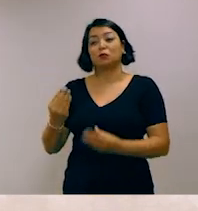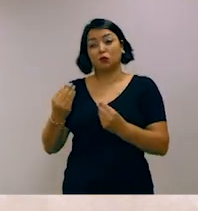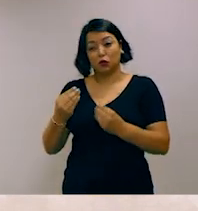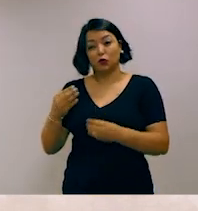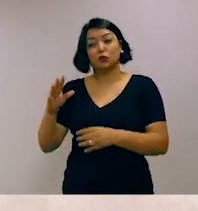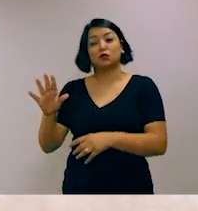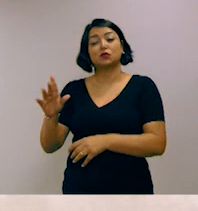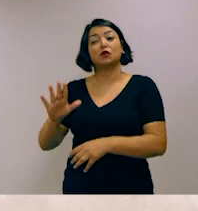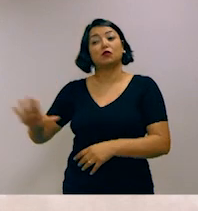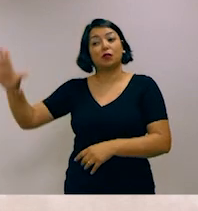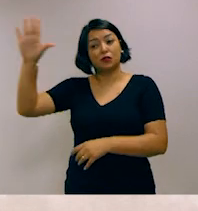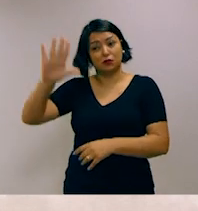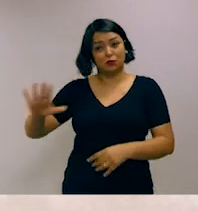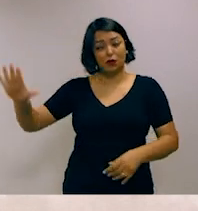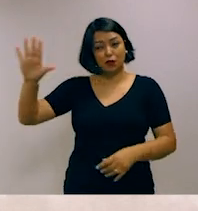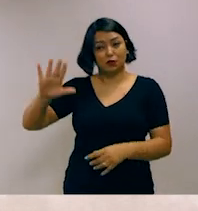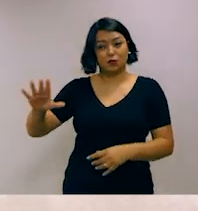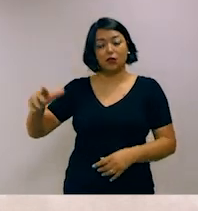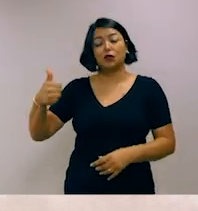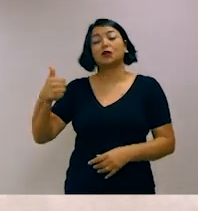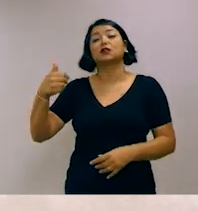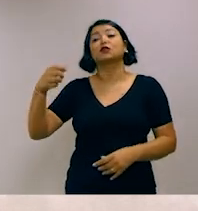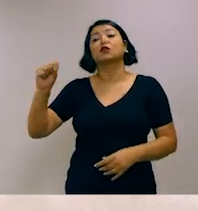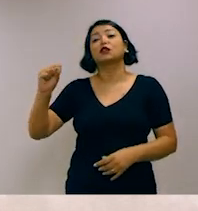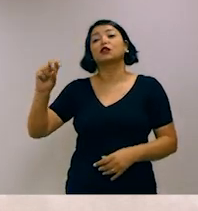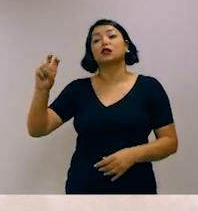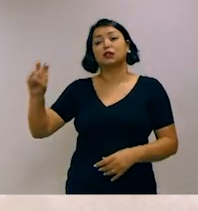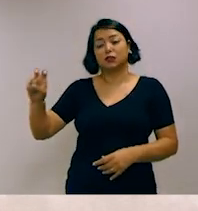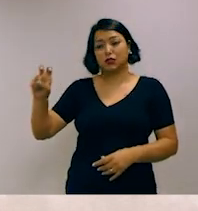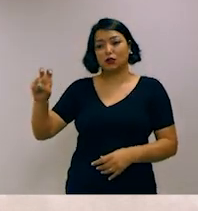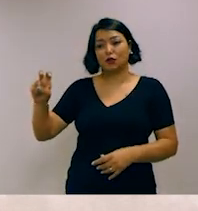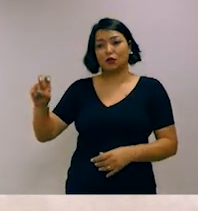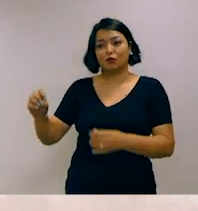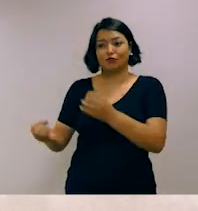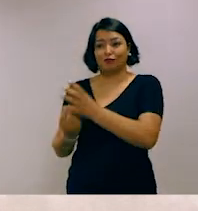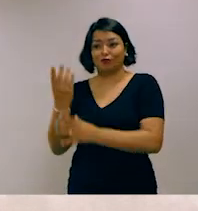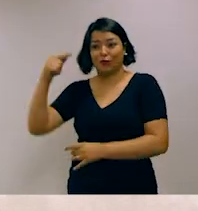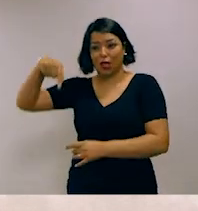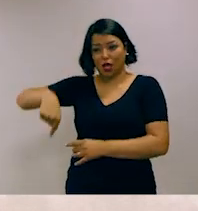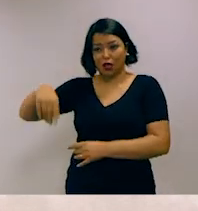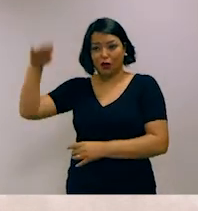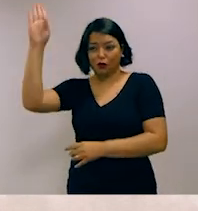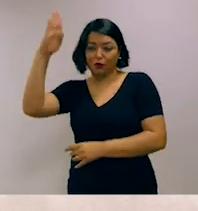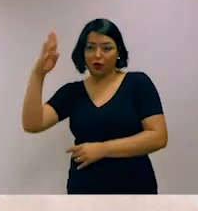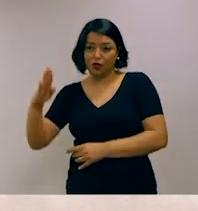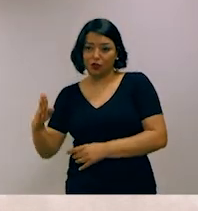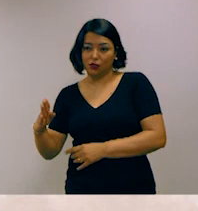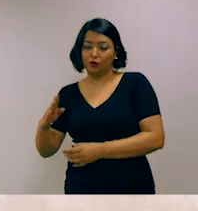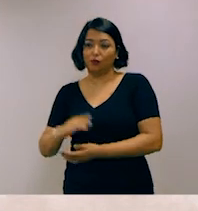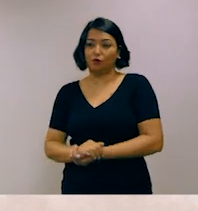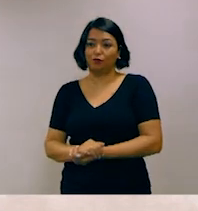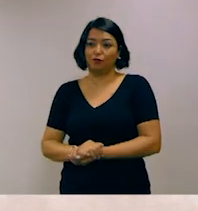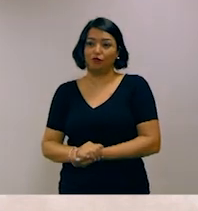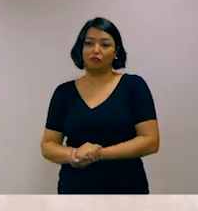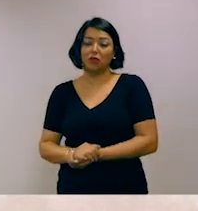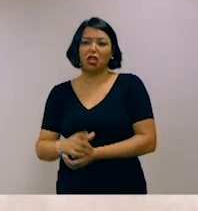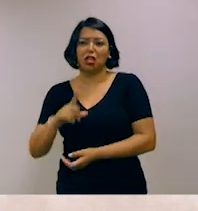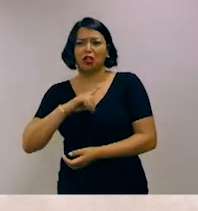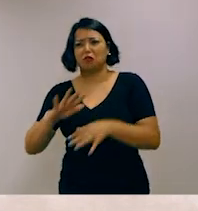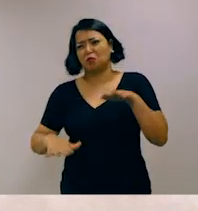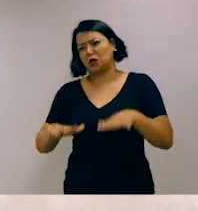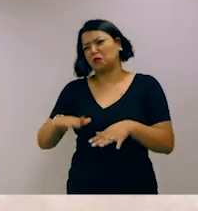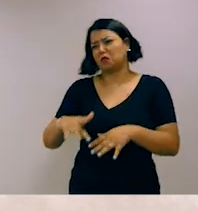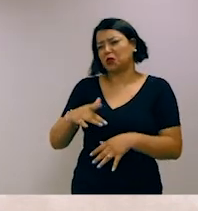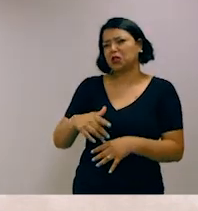gross revenue was about 2.45 billion. And 290 million